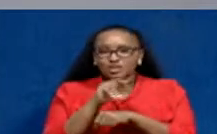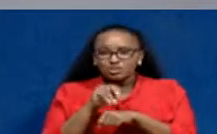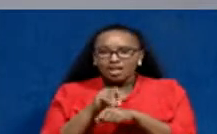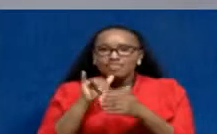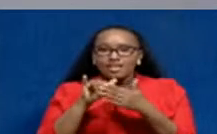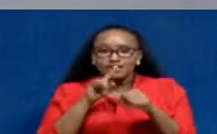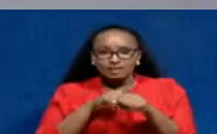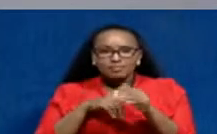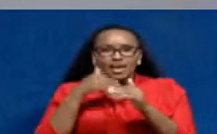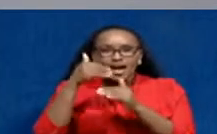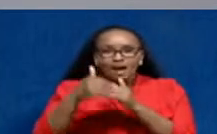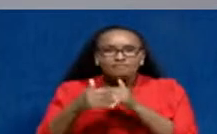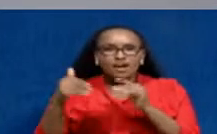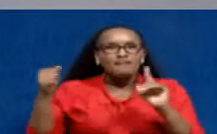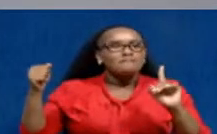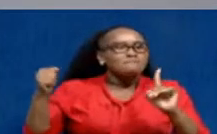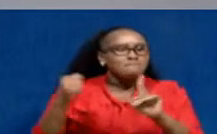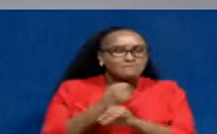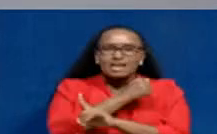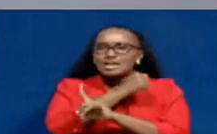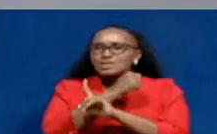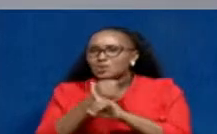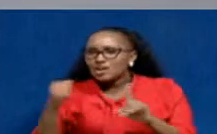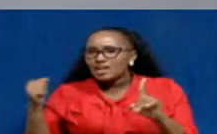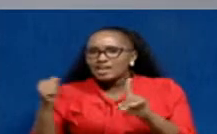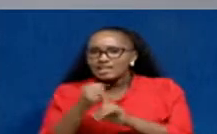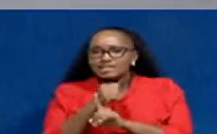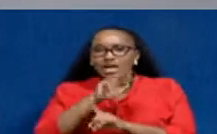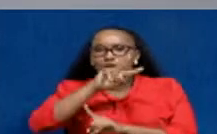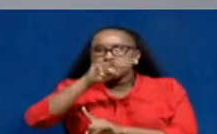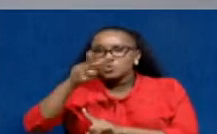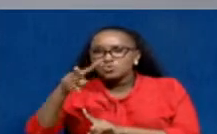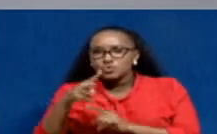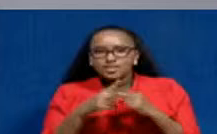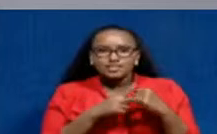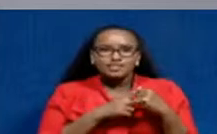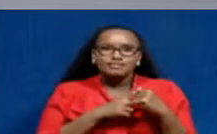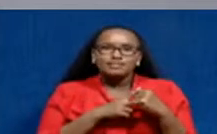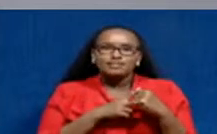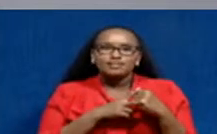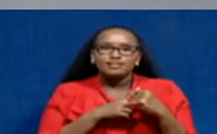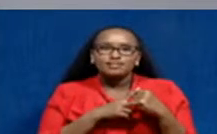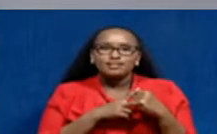This was the post-election violence of the year 2007.